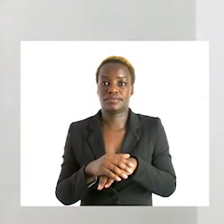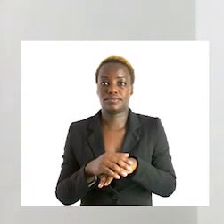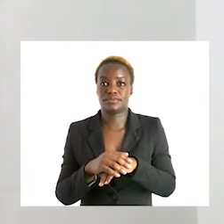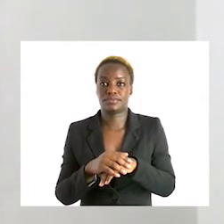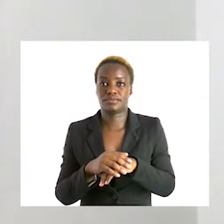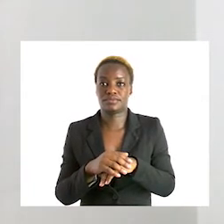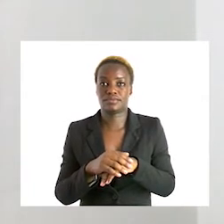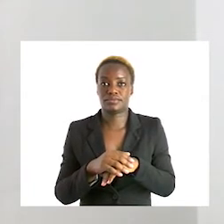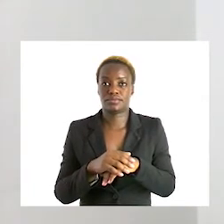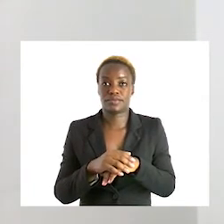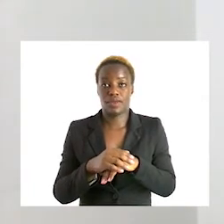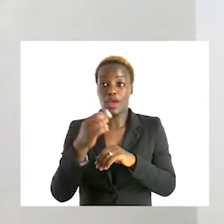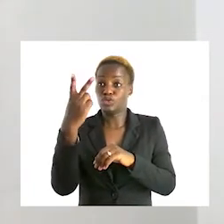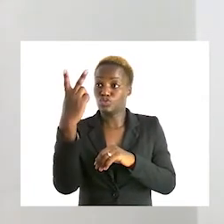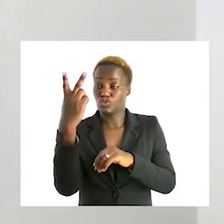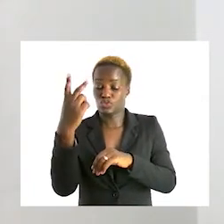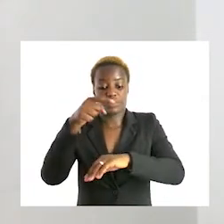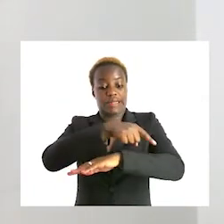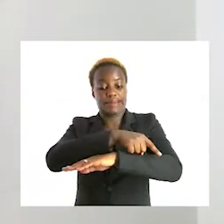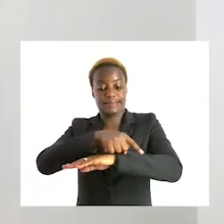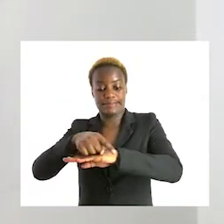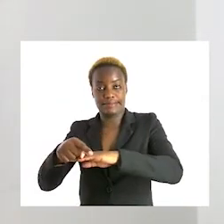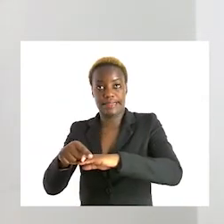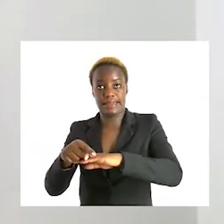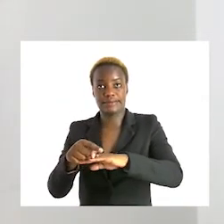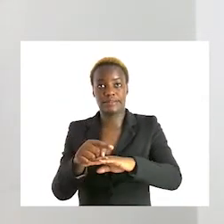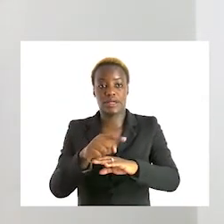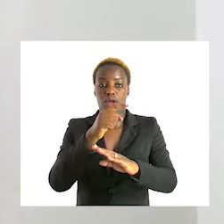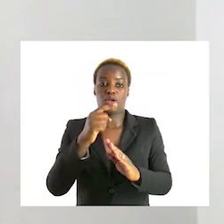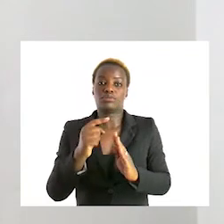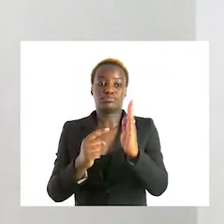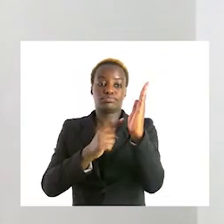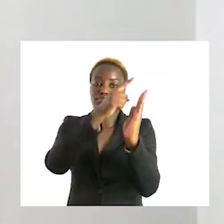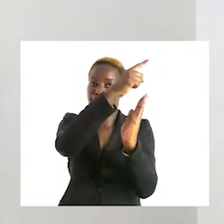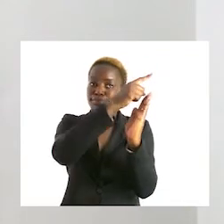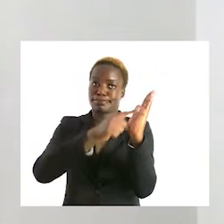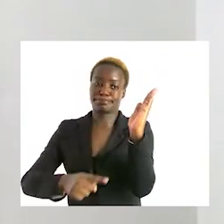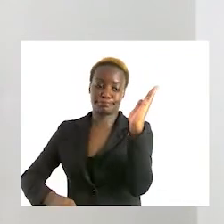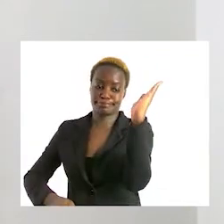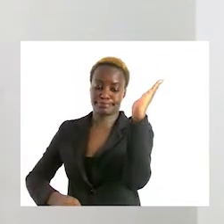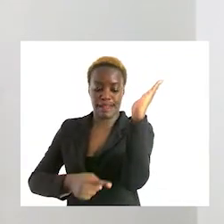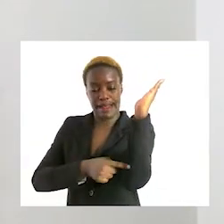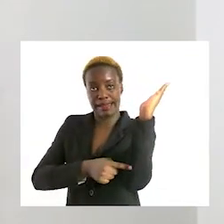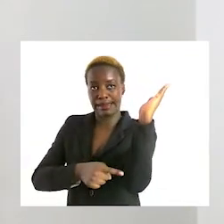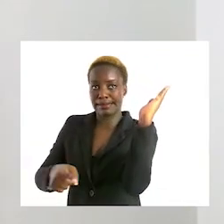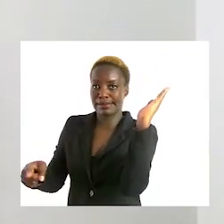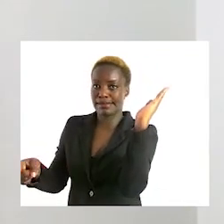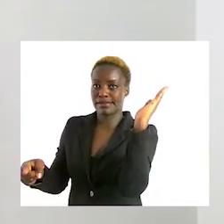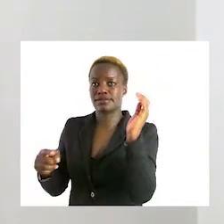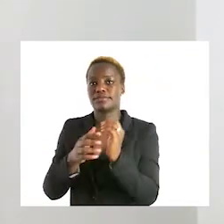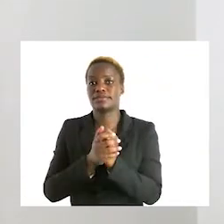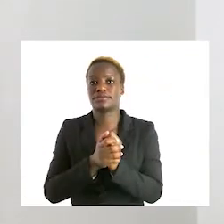if we have two lines, here's a line and here goes another line. And we say